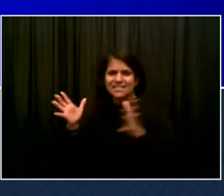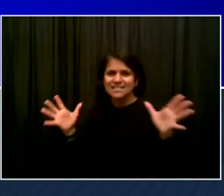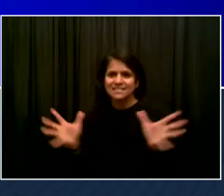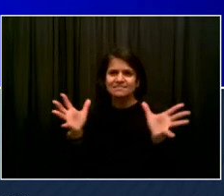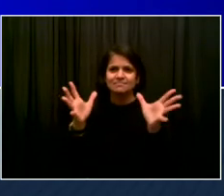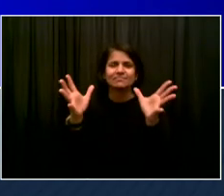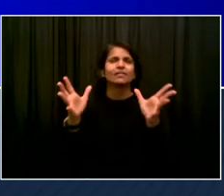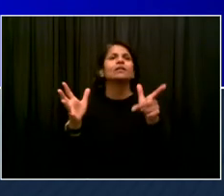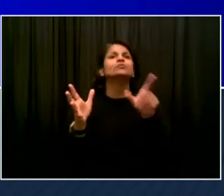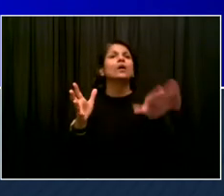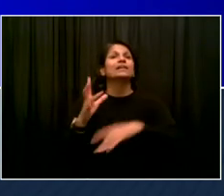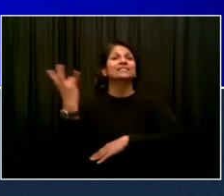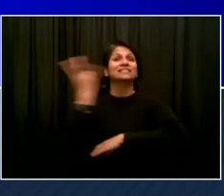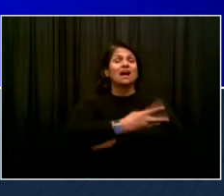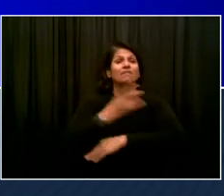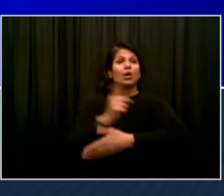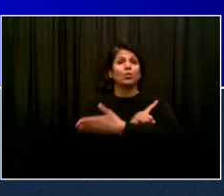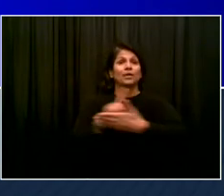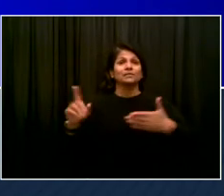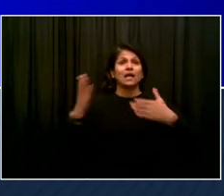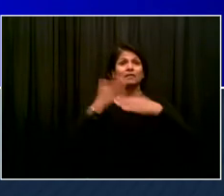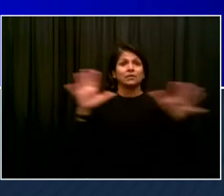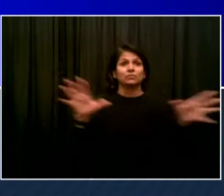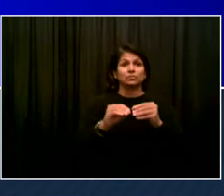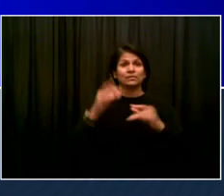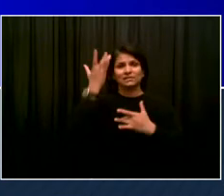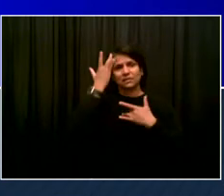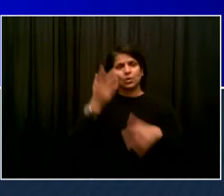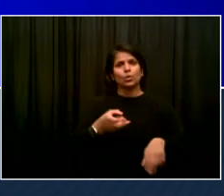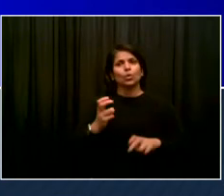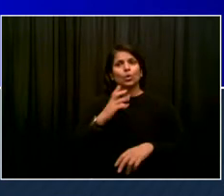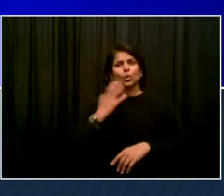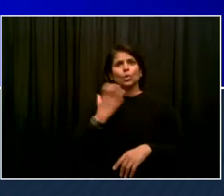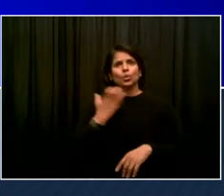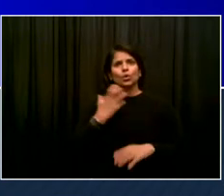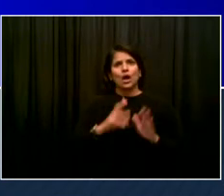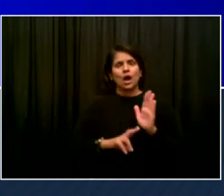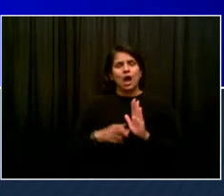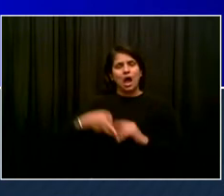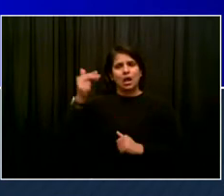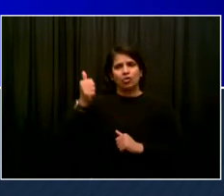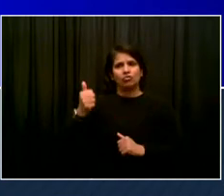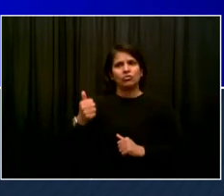have imagined. We're getting through it because people took the right precautions.